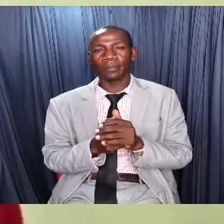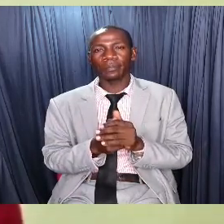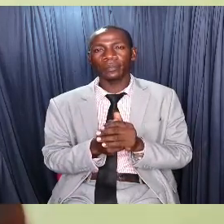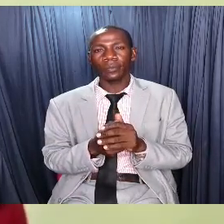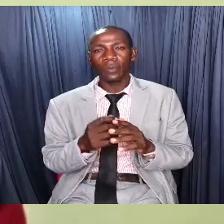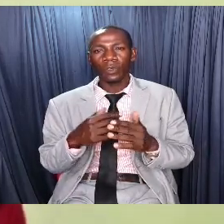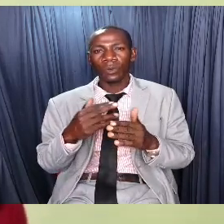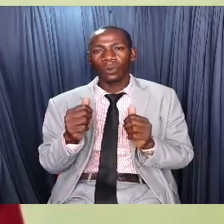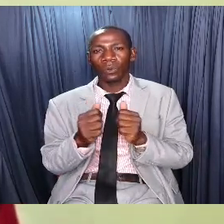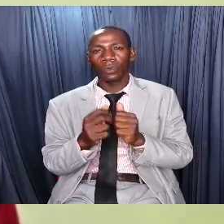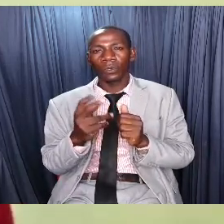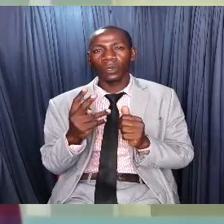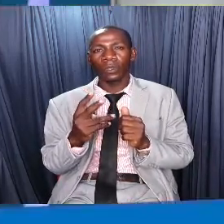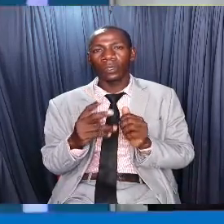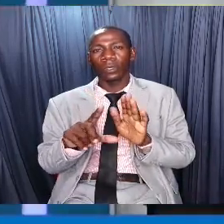Mpaka 14.